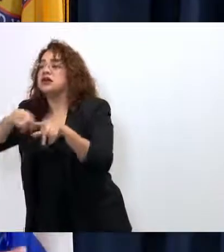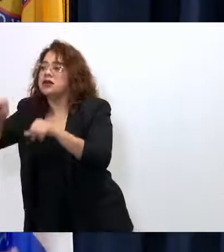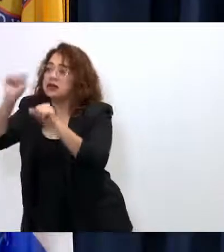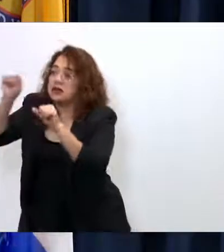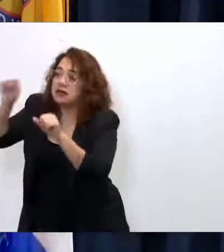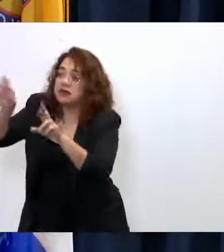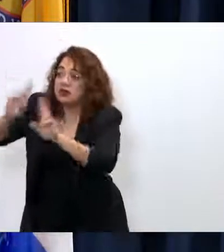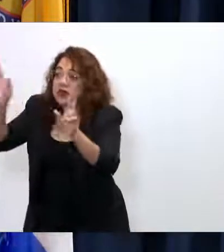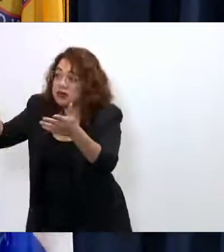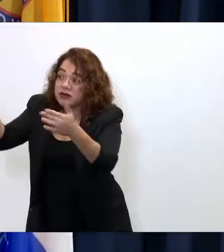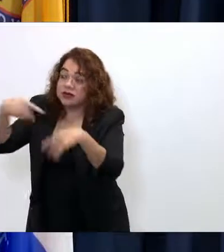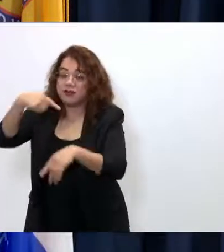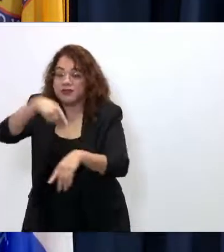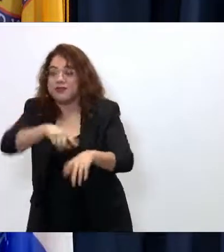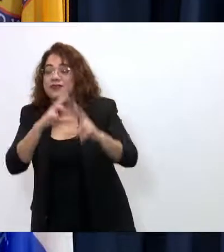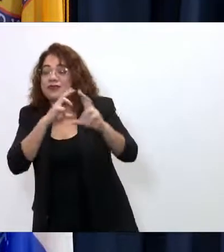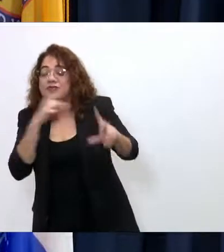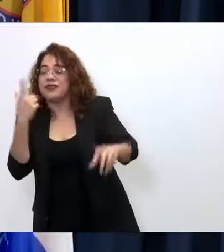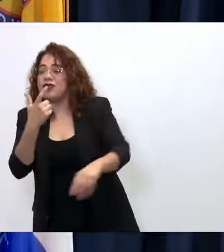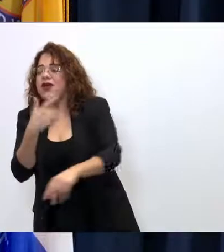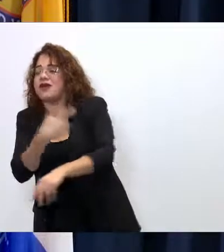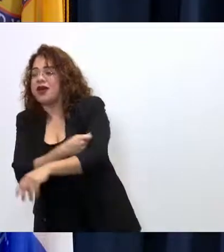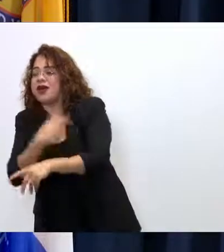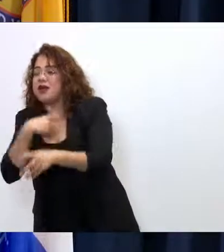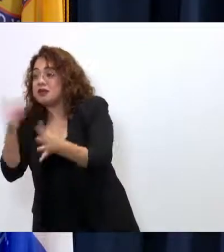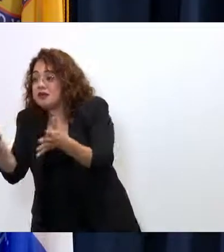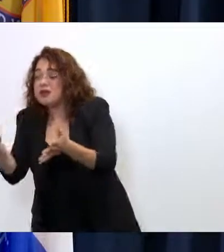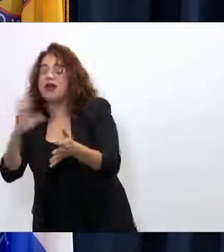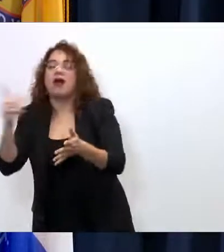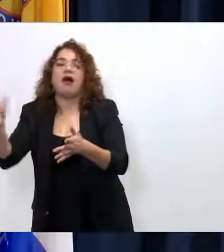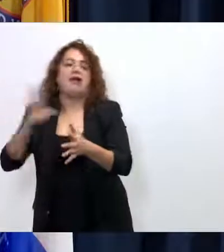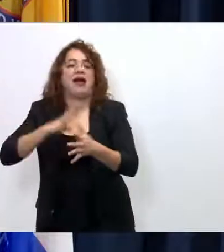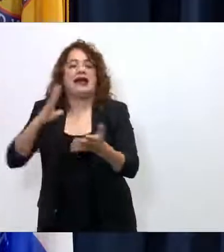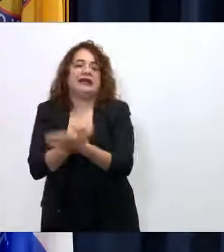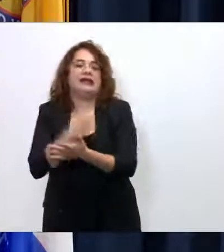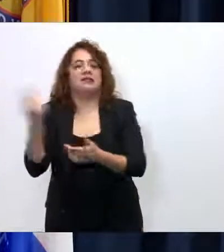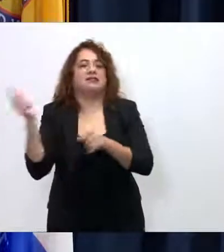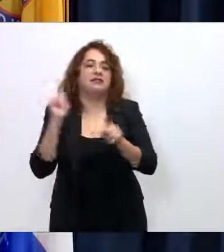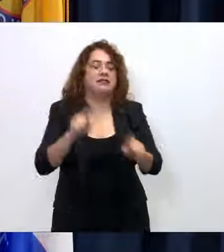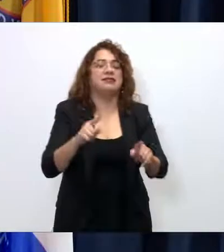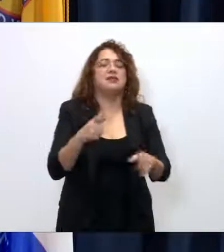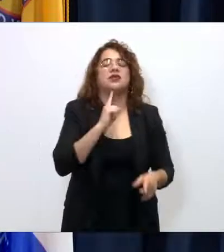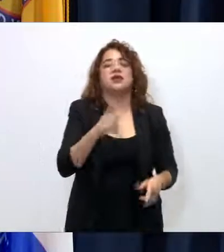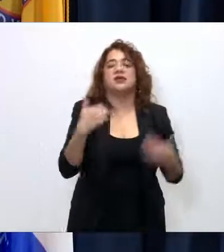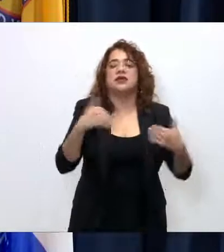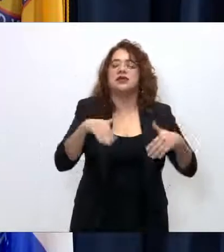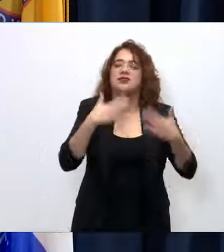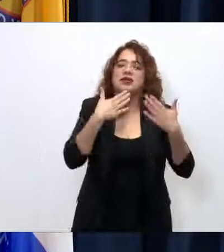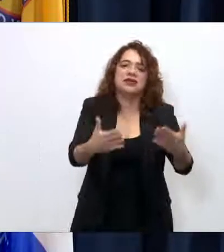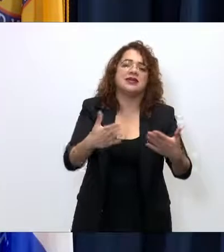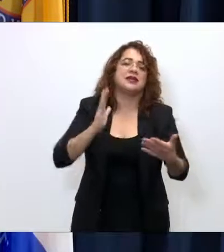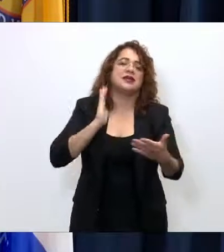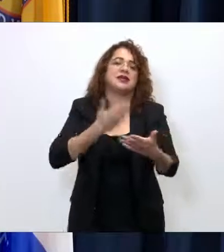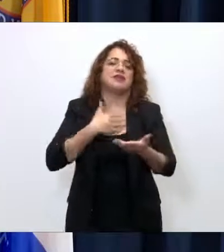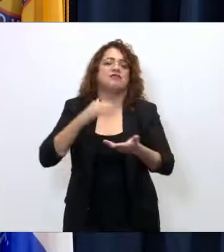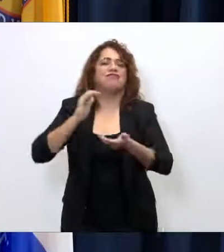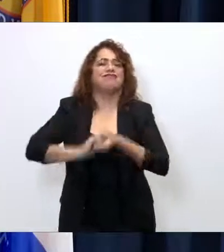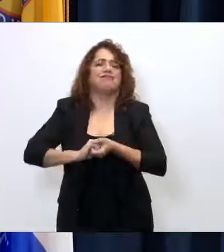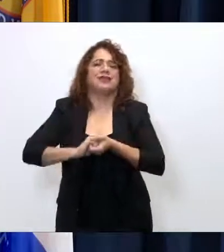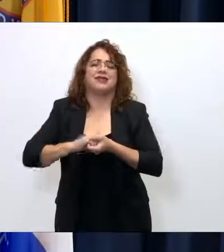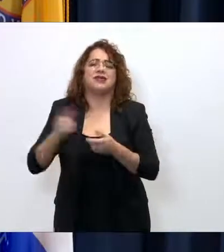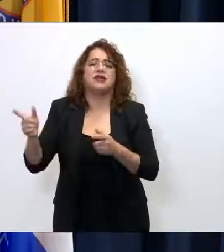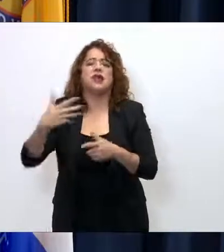have really done a great job with our older population. And I just want to thank our partners in the older